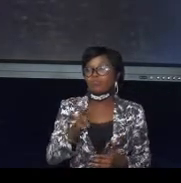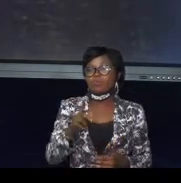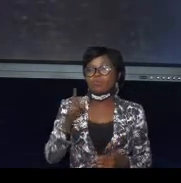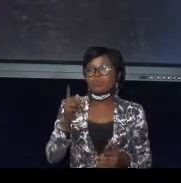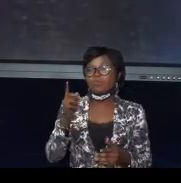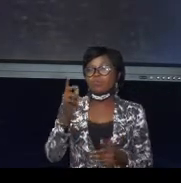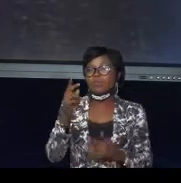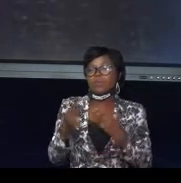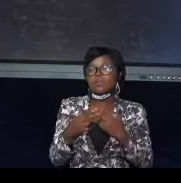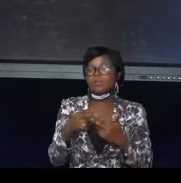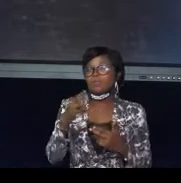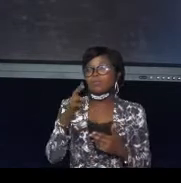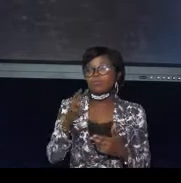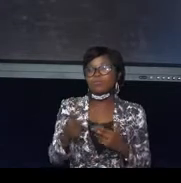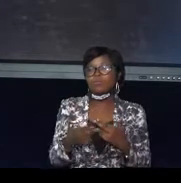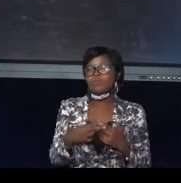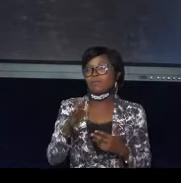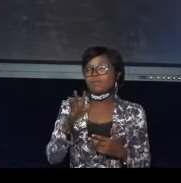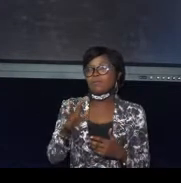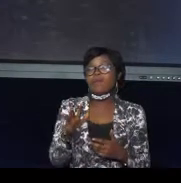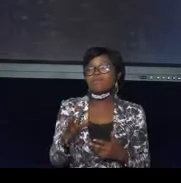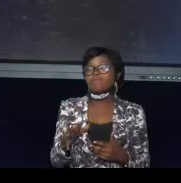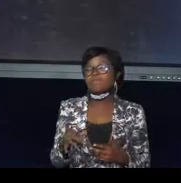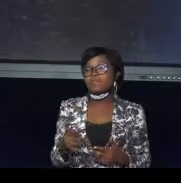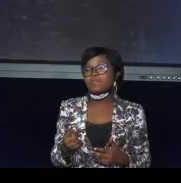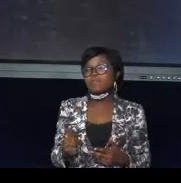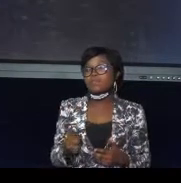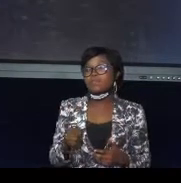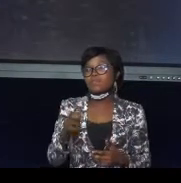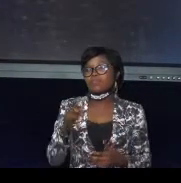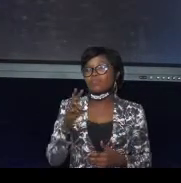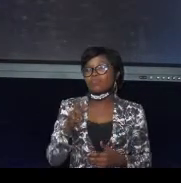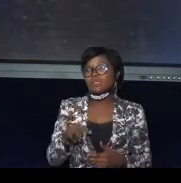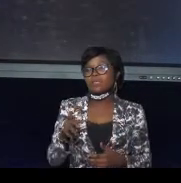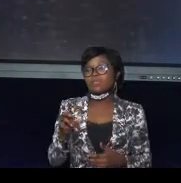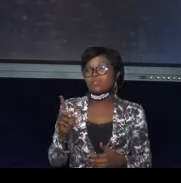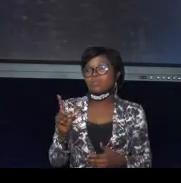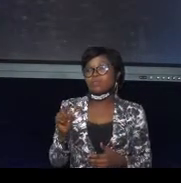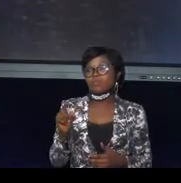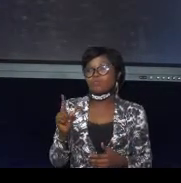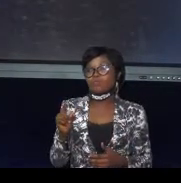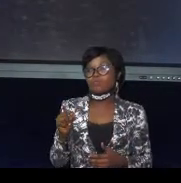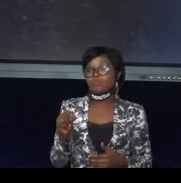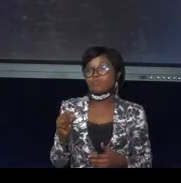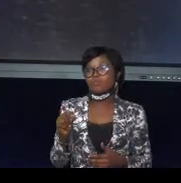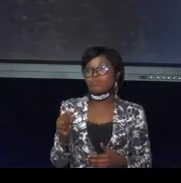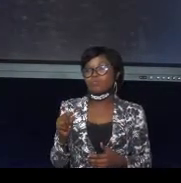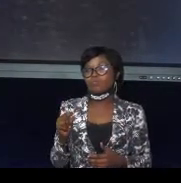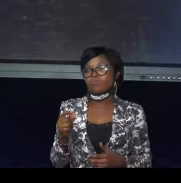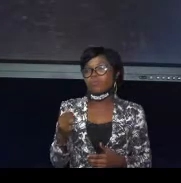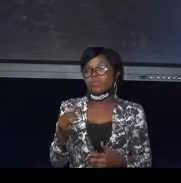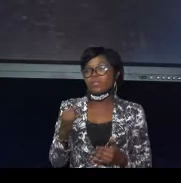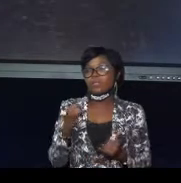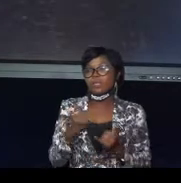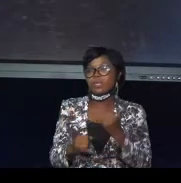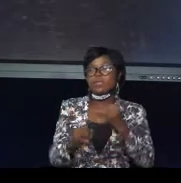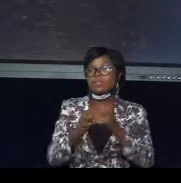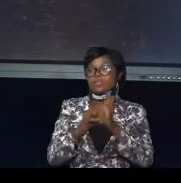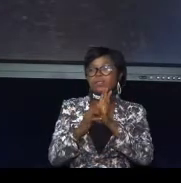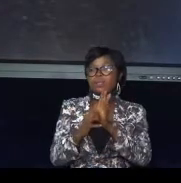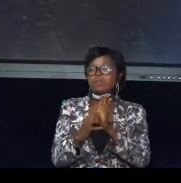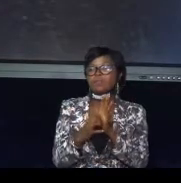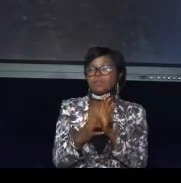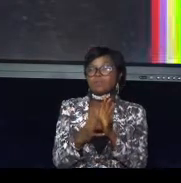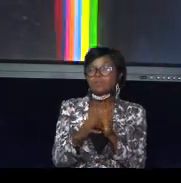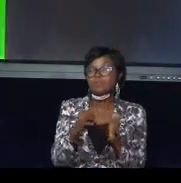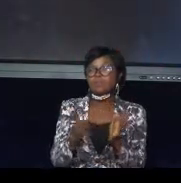times 5. 2 times 2 is 4. 4 times 5 is 20. Let's check out the last